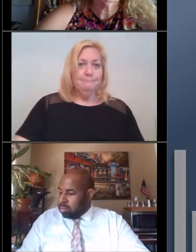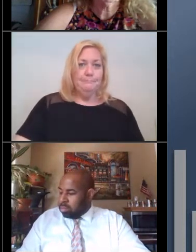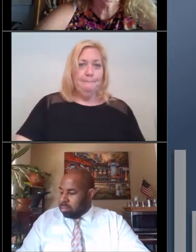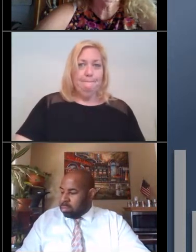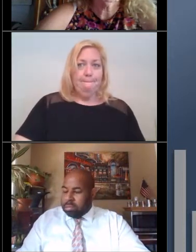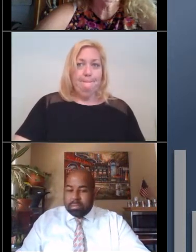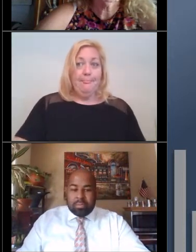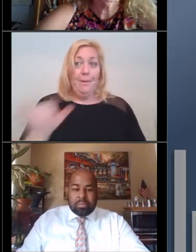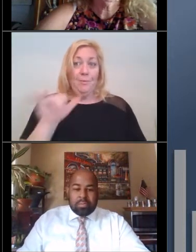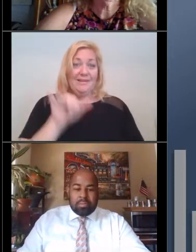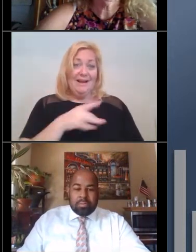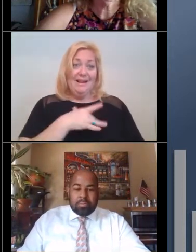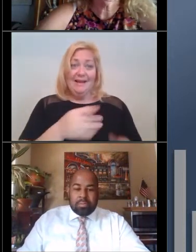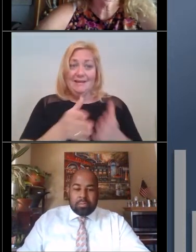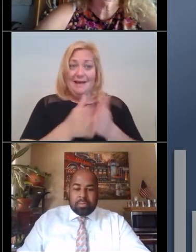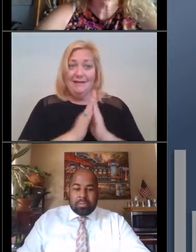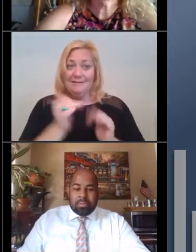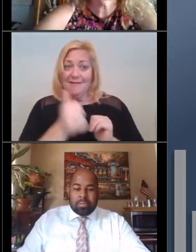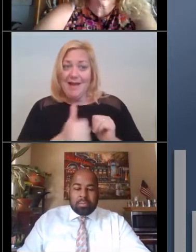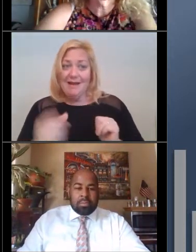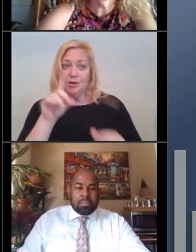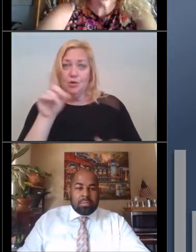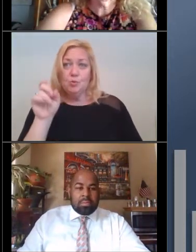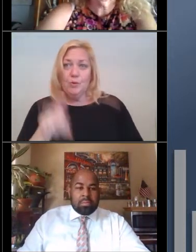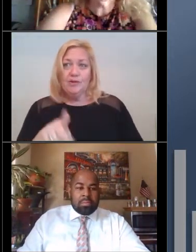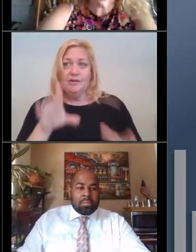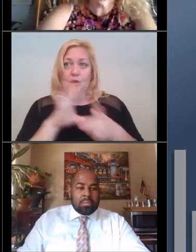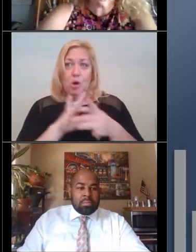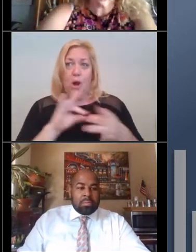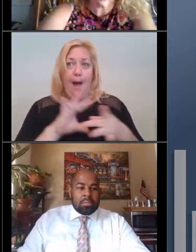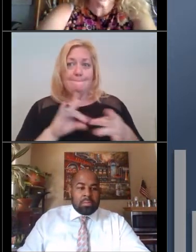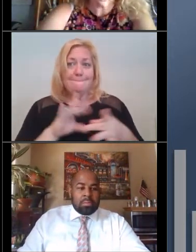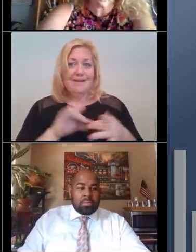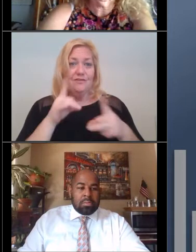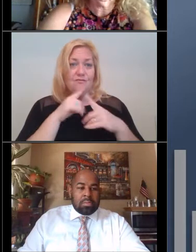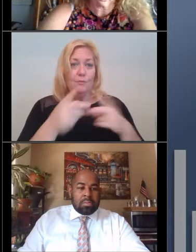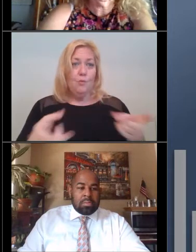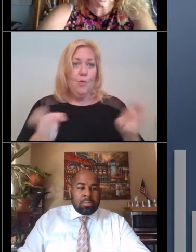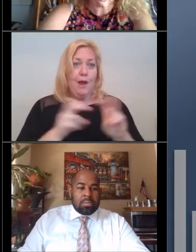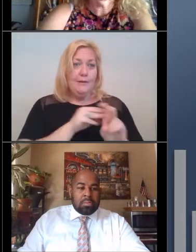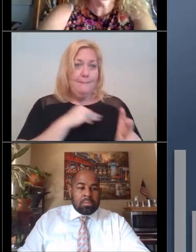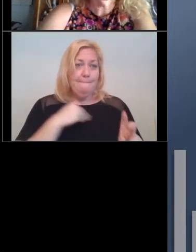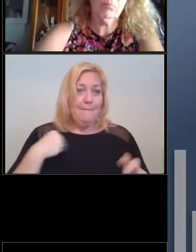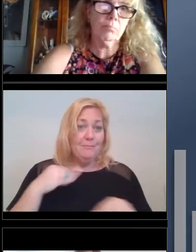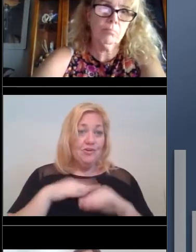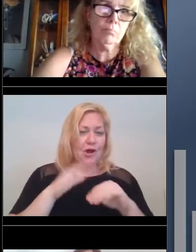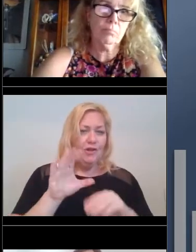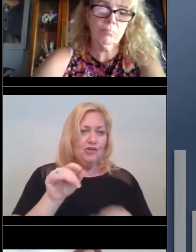With that, I'd like to ask if there are any questions or comments from Roundtable members on the charter.